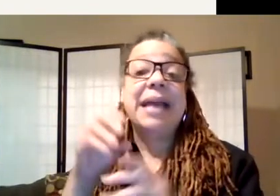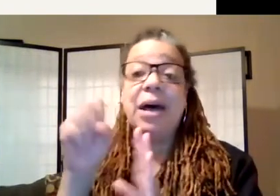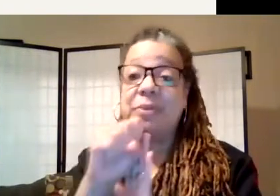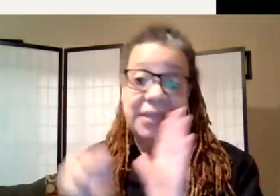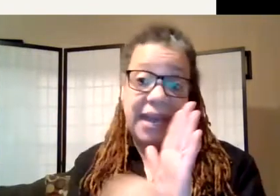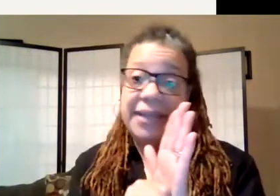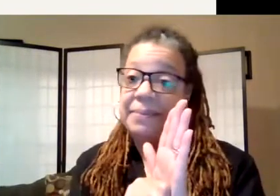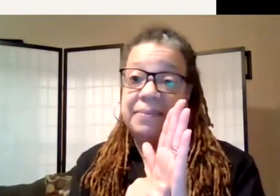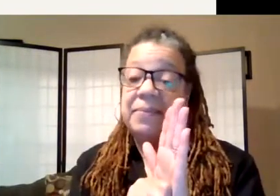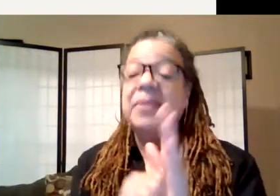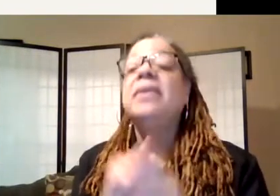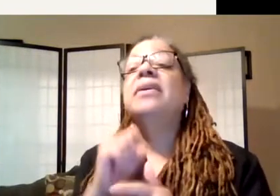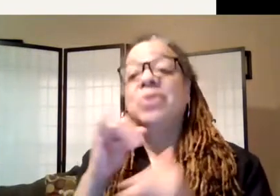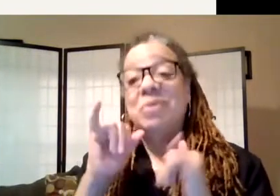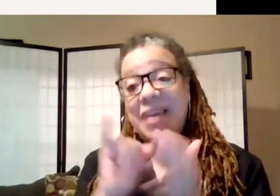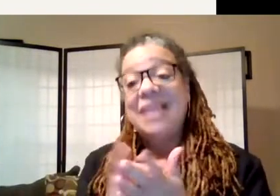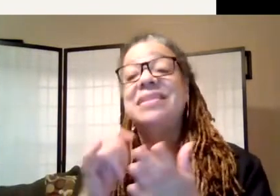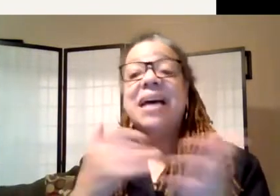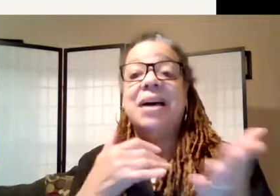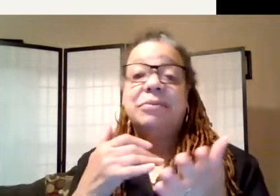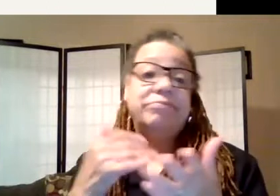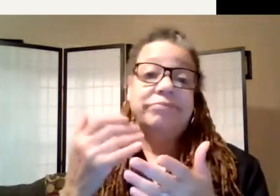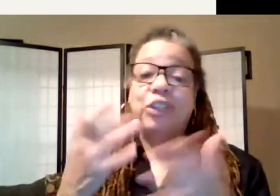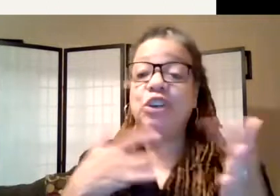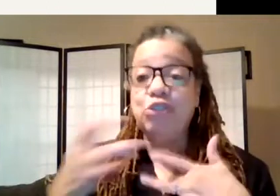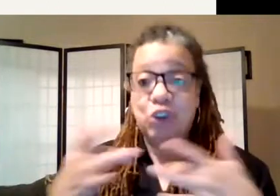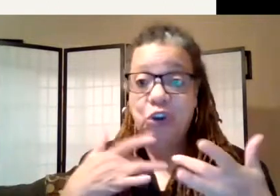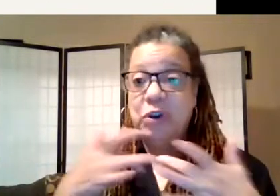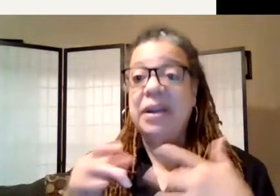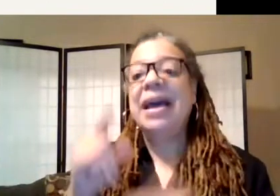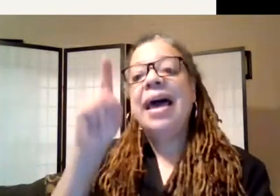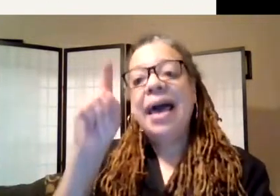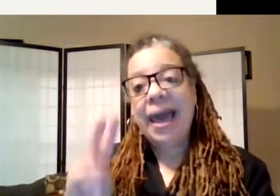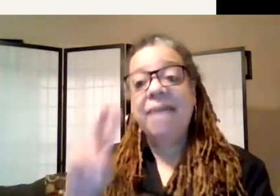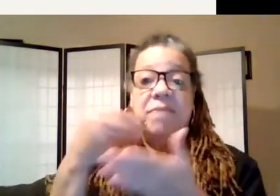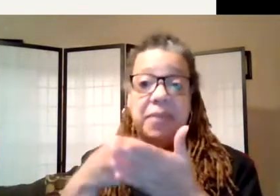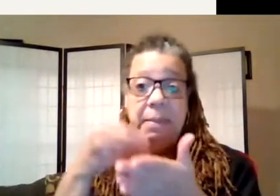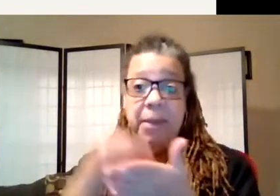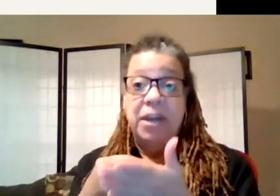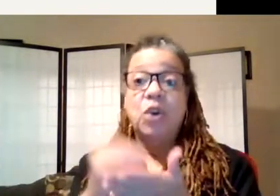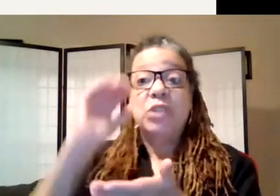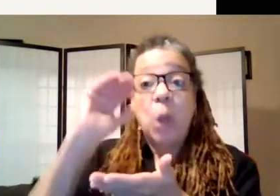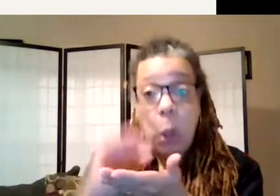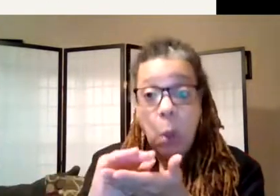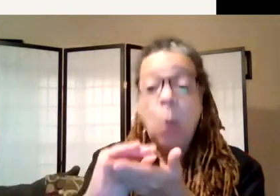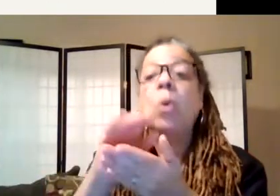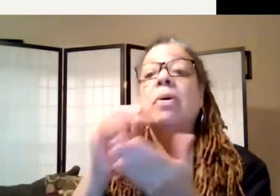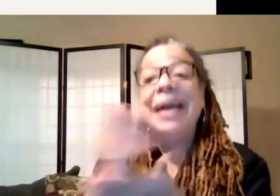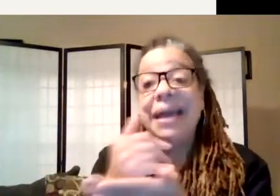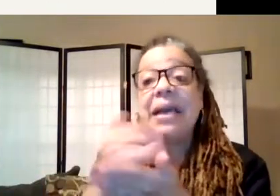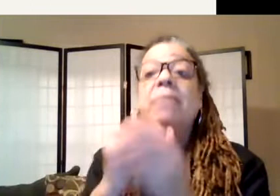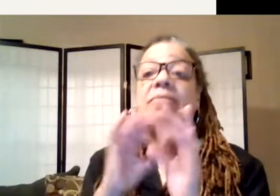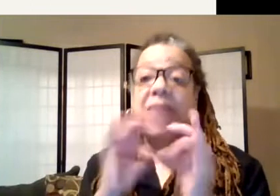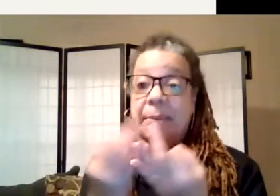and communities of concern. Prop 30 requires at least half the infrastructure funding go to low-income and disadvantaged communities, exactly where